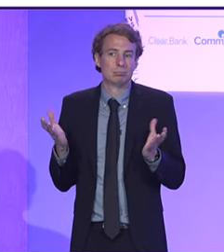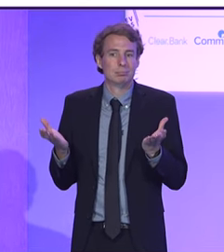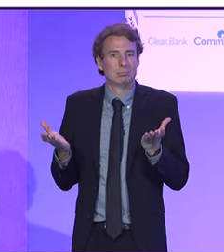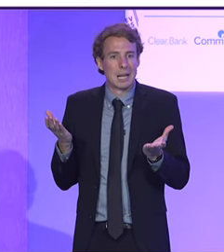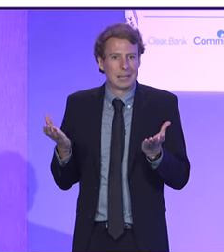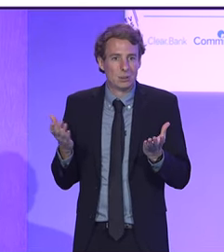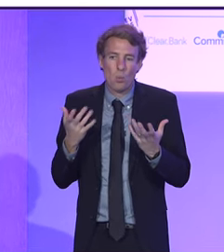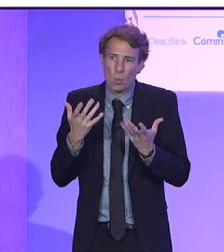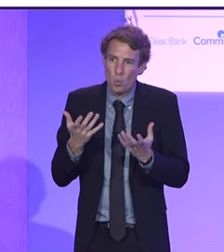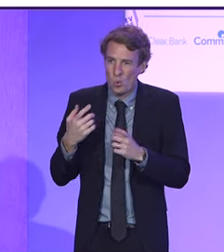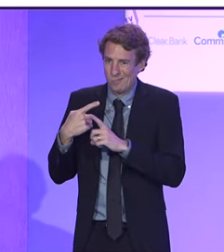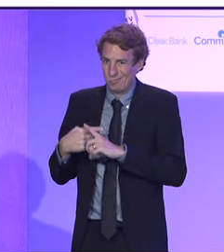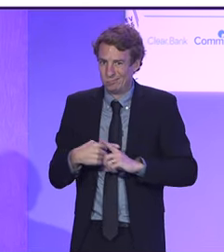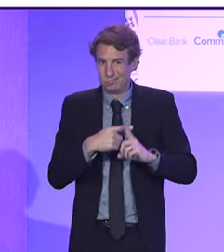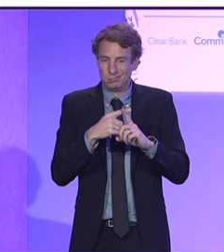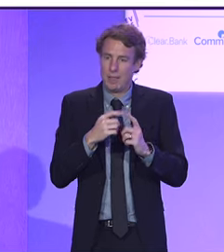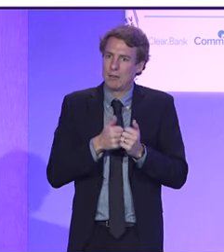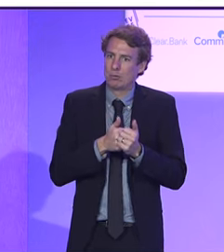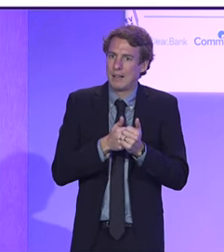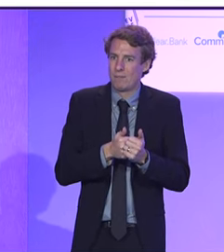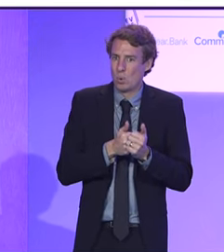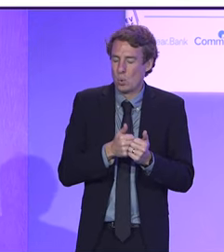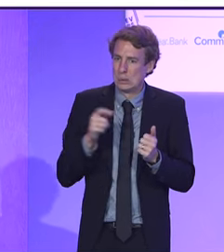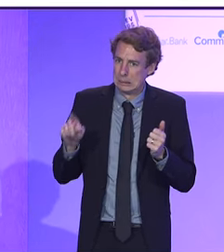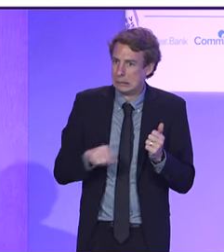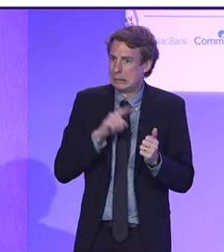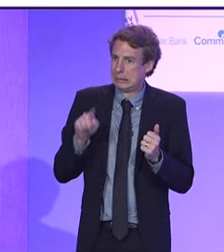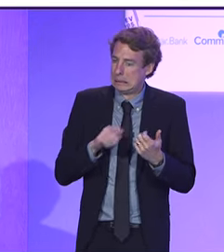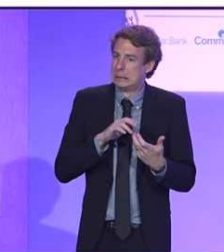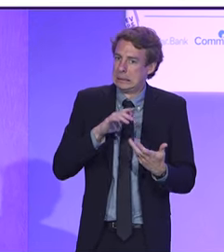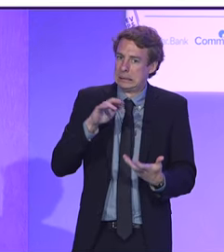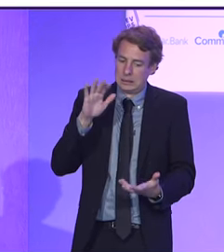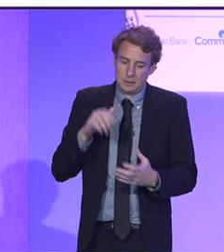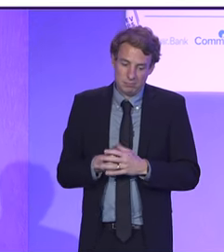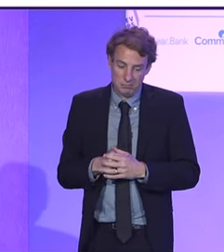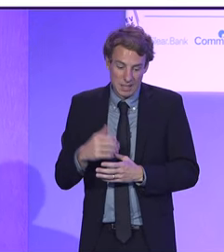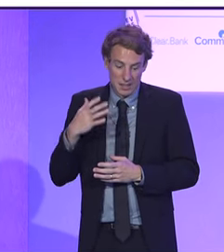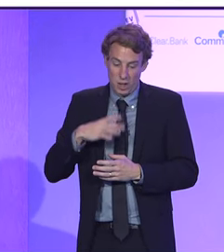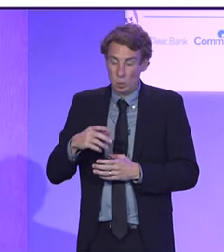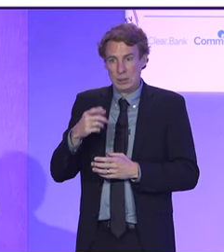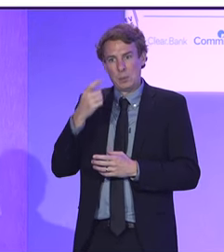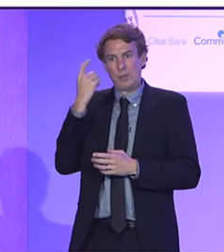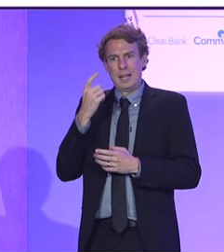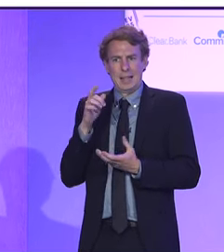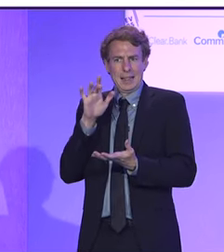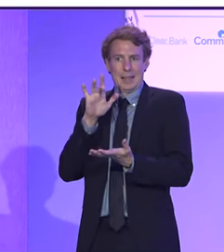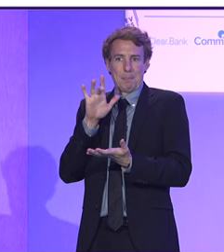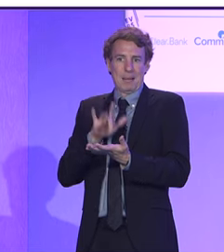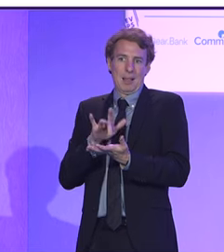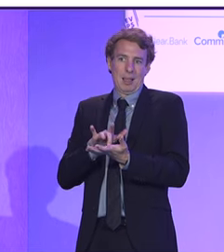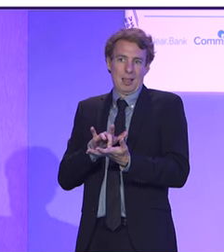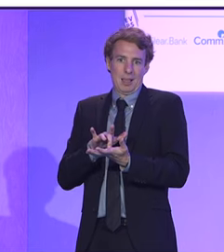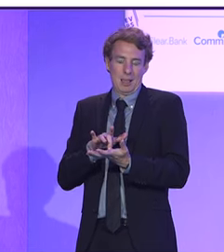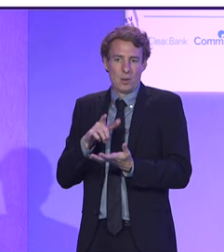a reinforcing feedback loop. And I don't have to look at the middle arrow because I'm looking at a different system. I'm looking at a